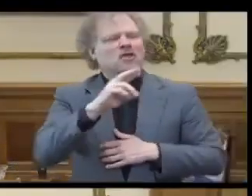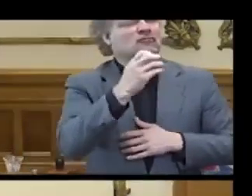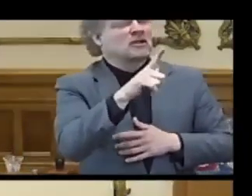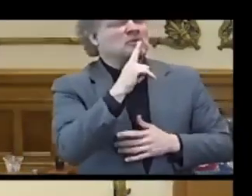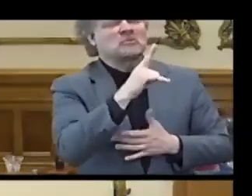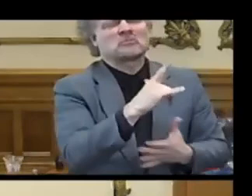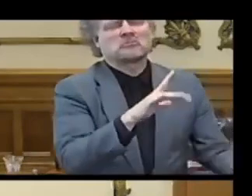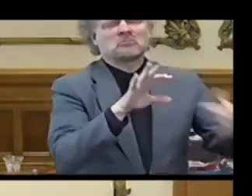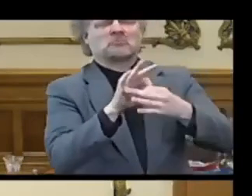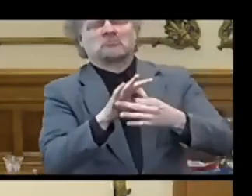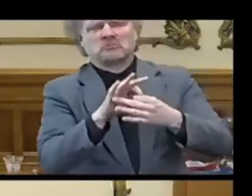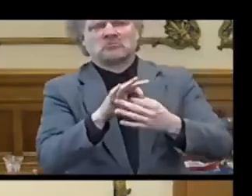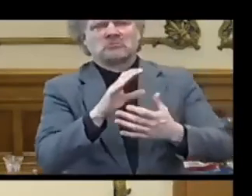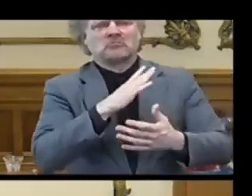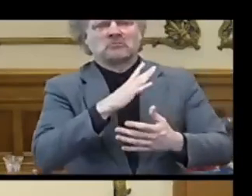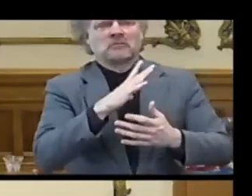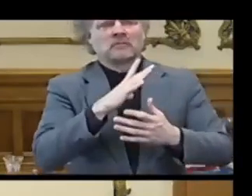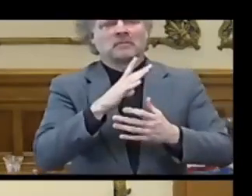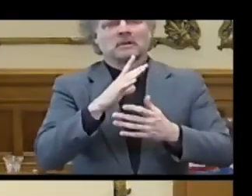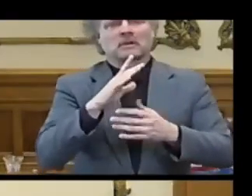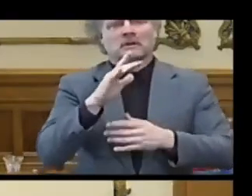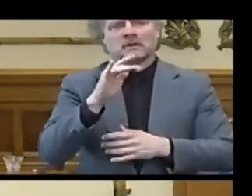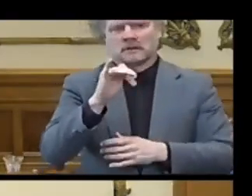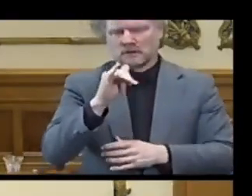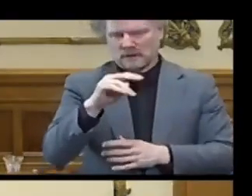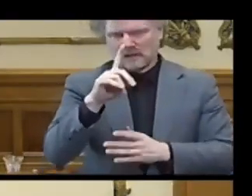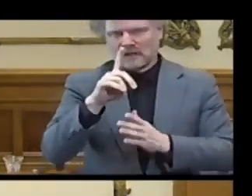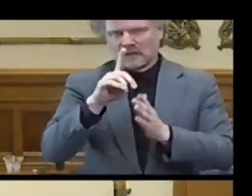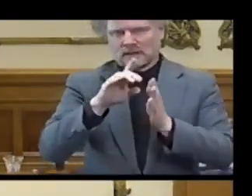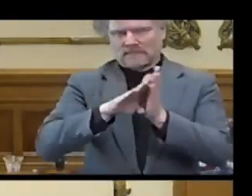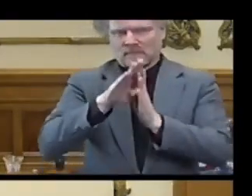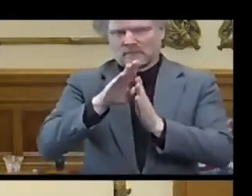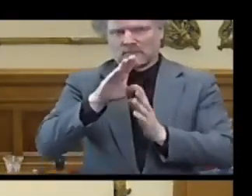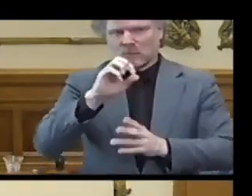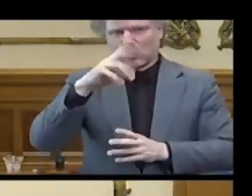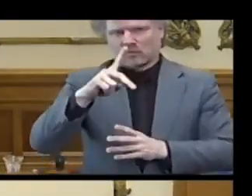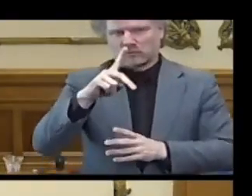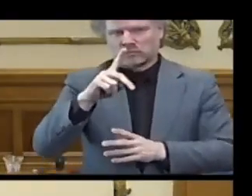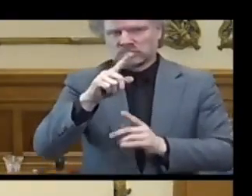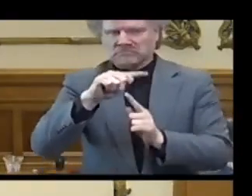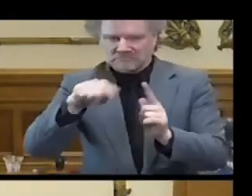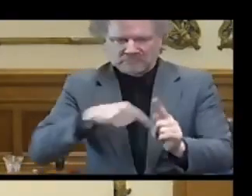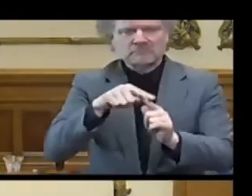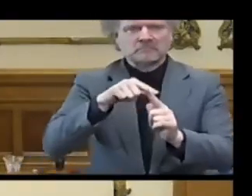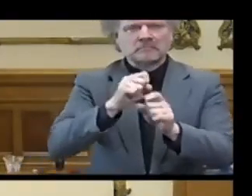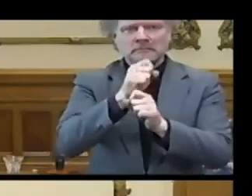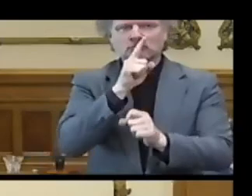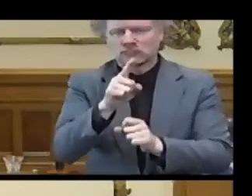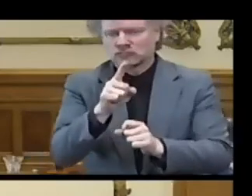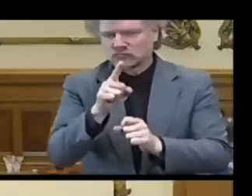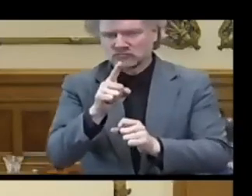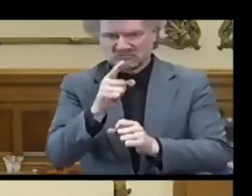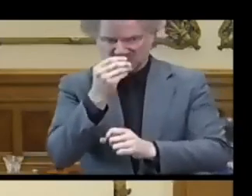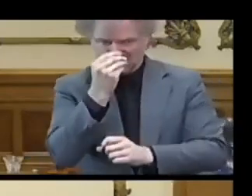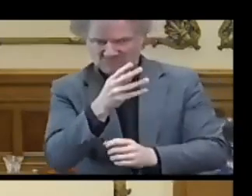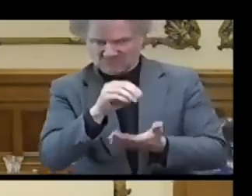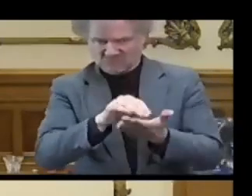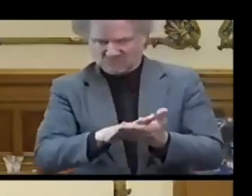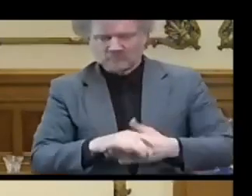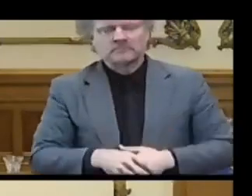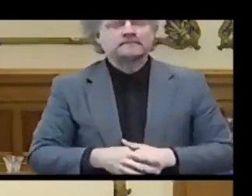Basso at the Indiana Economic Development Corporation circle back and make sure they get the information they need.